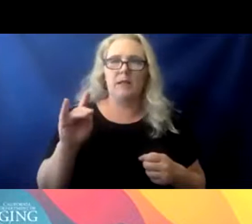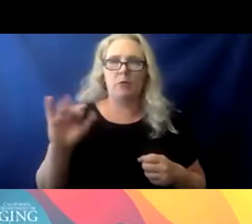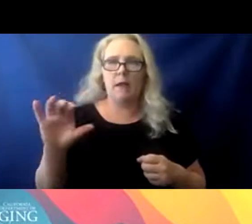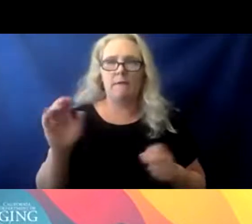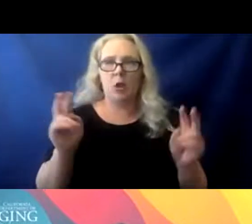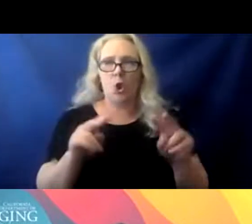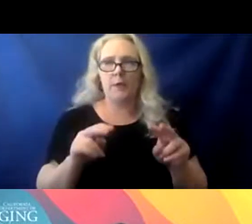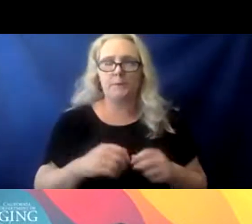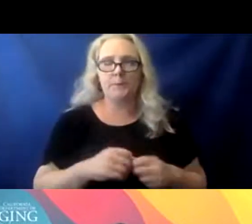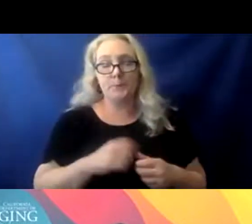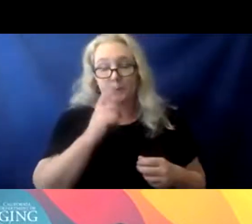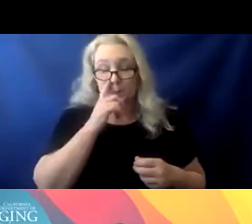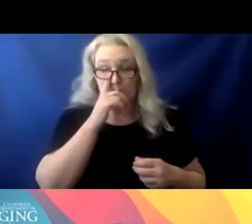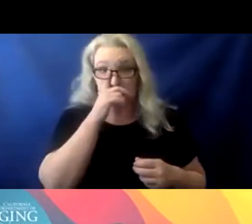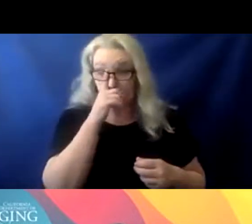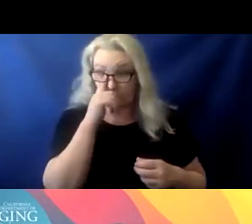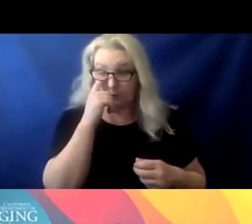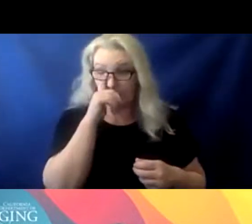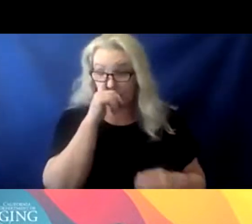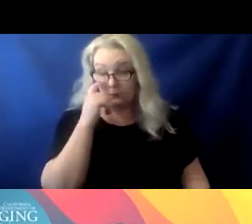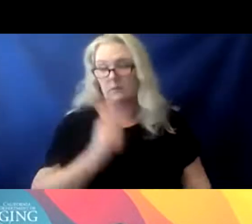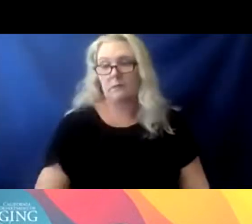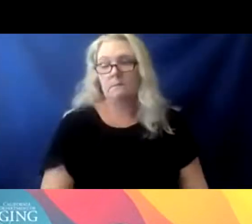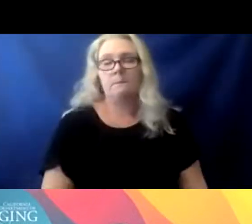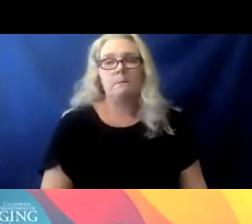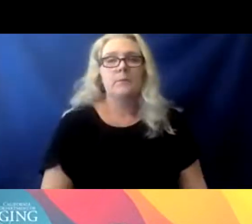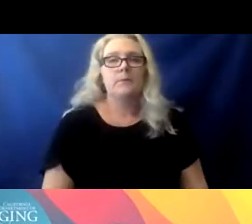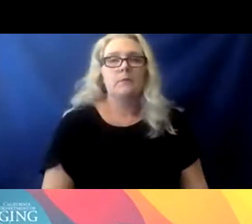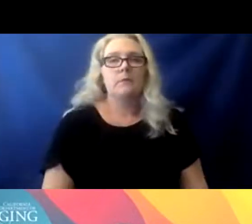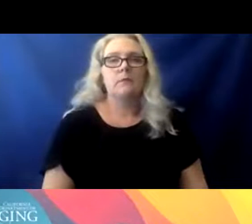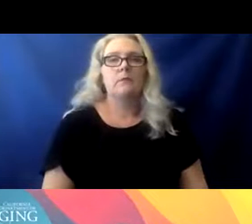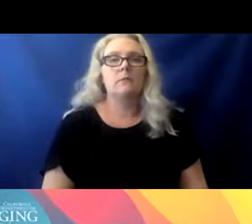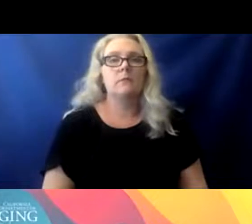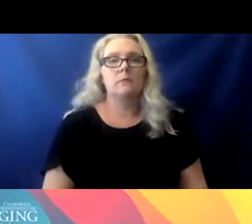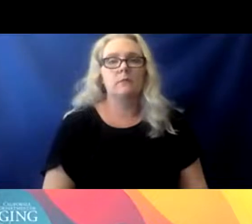the detailed tab, which allows you to drill down into more